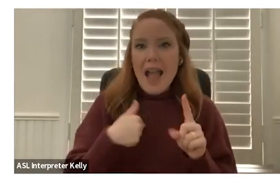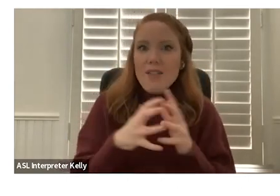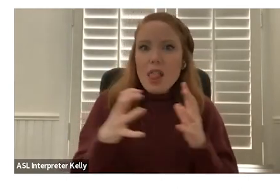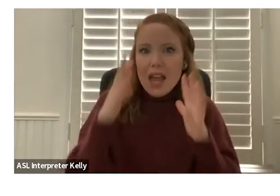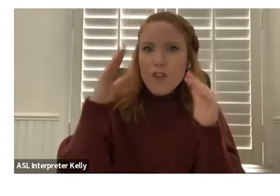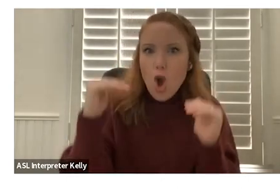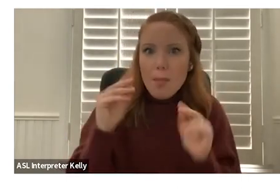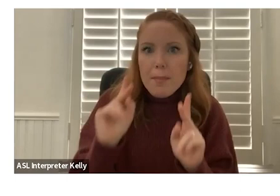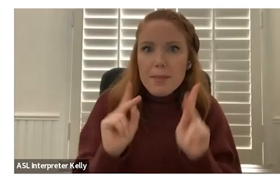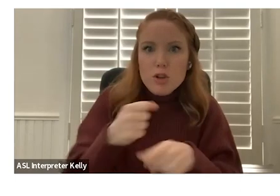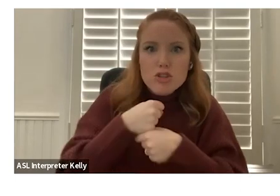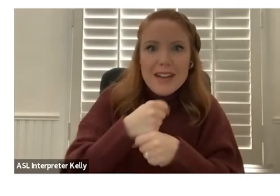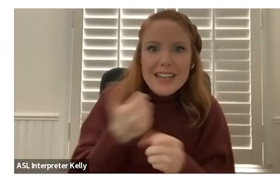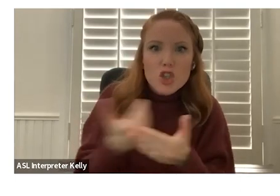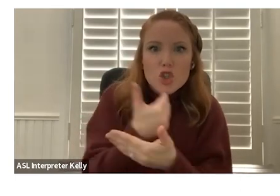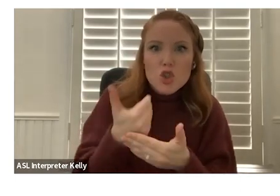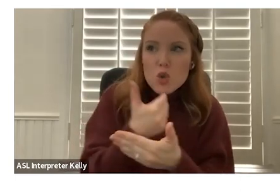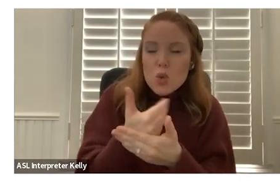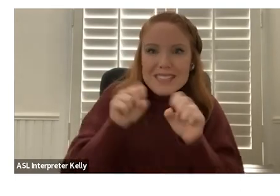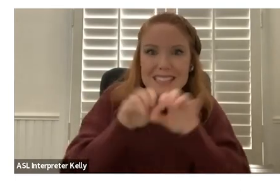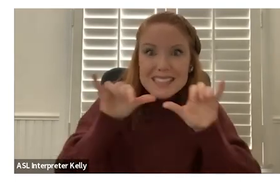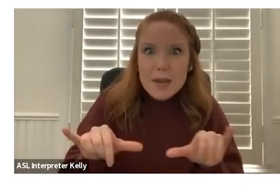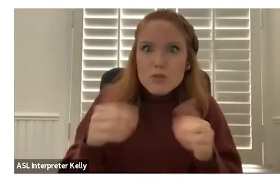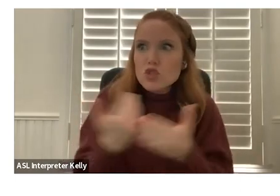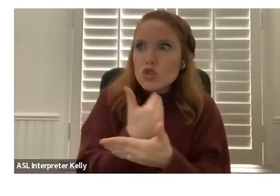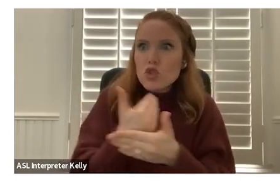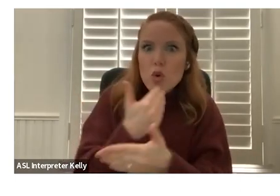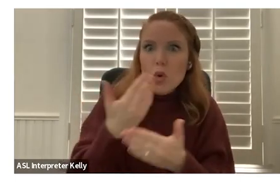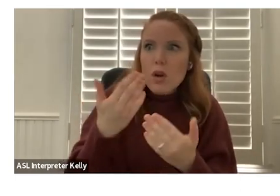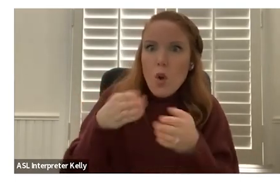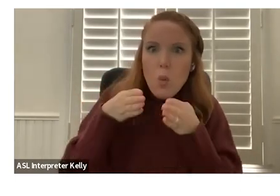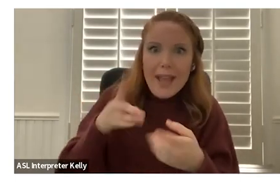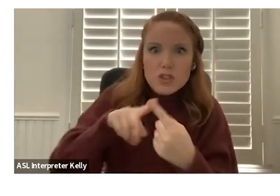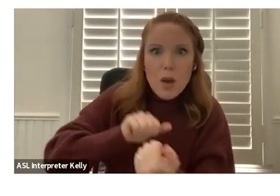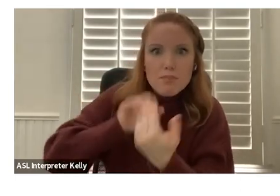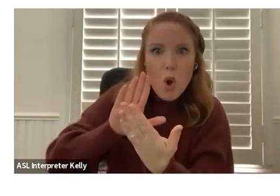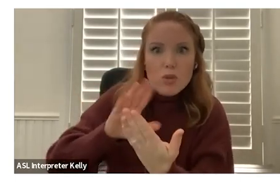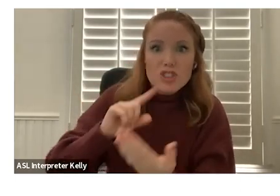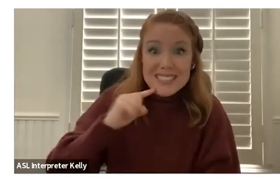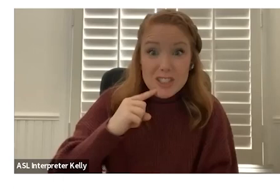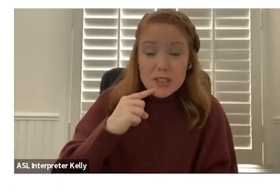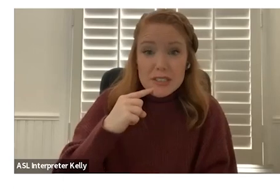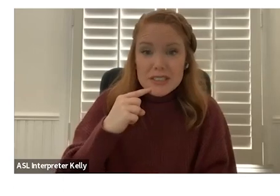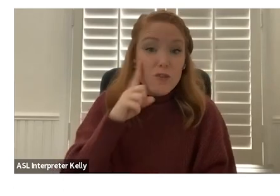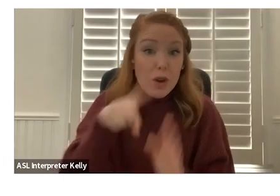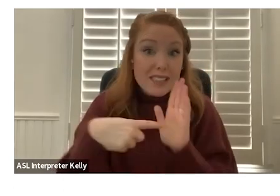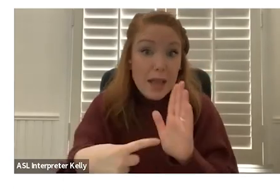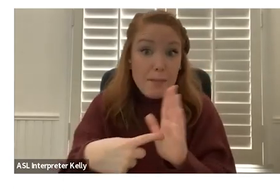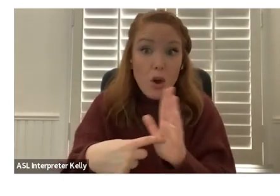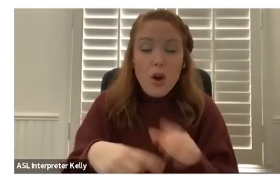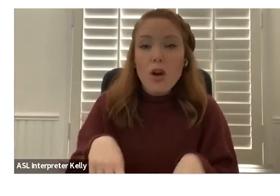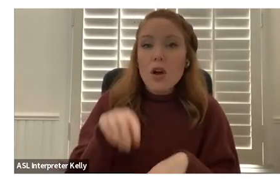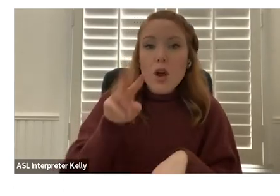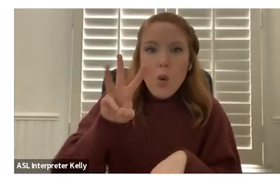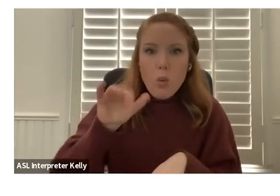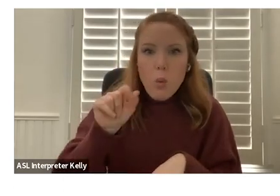manufacturing. I don't personally have the knowledge to do any of that, but I think that speaks to the larger issue that we have, that everybody needs